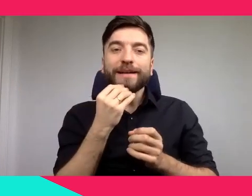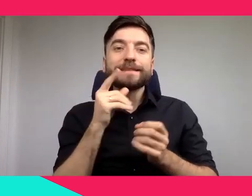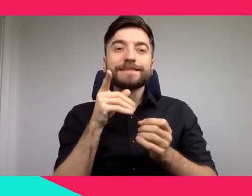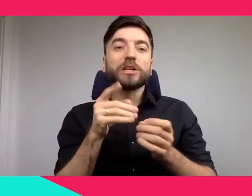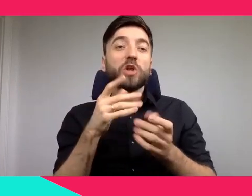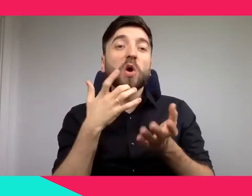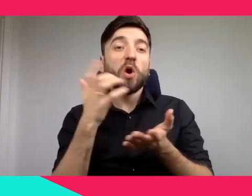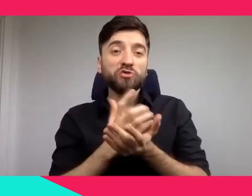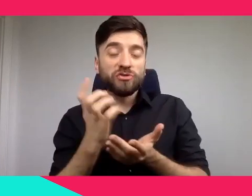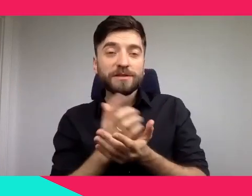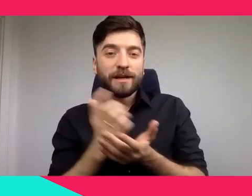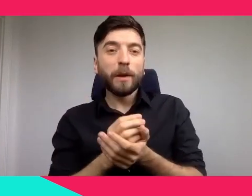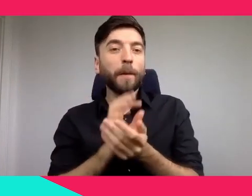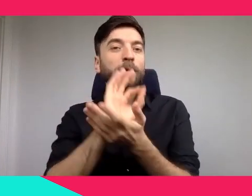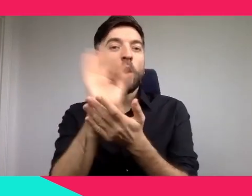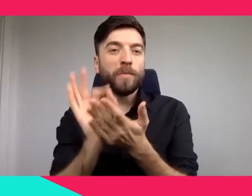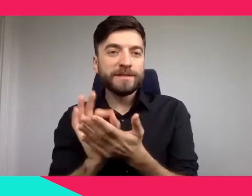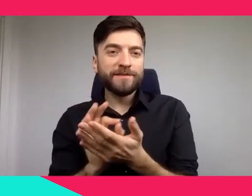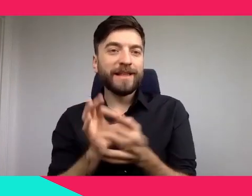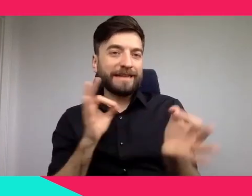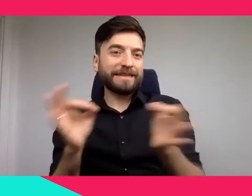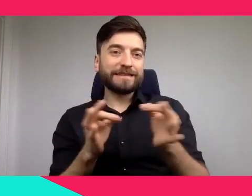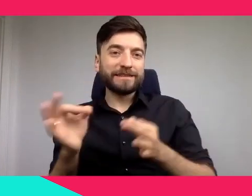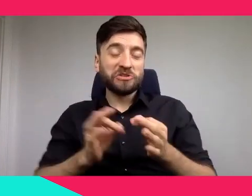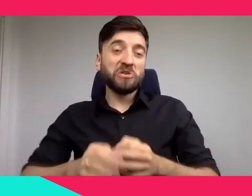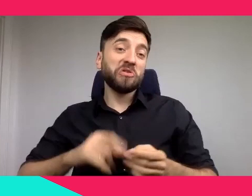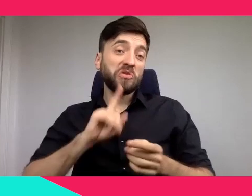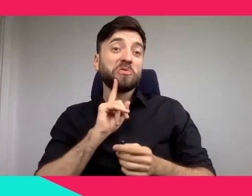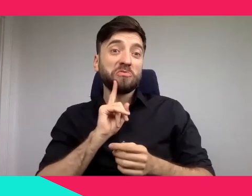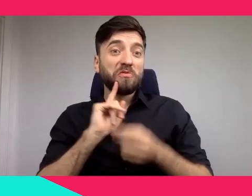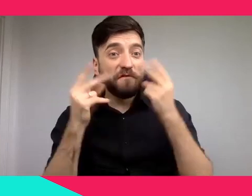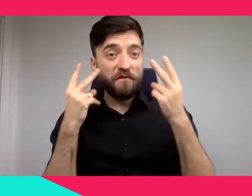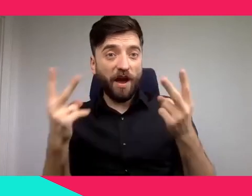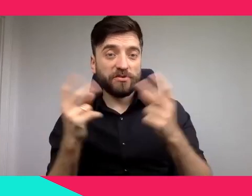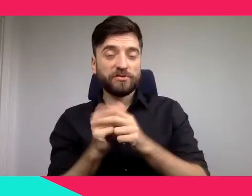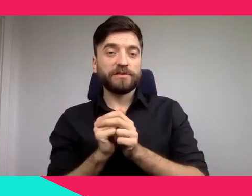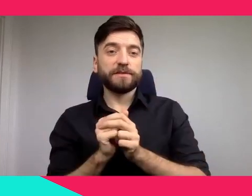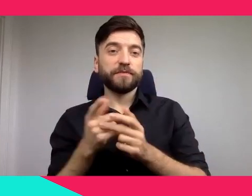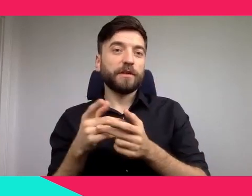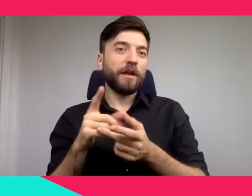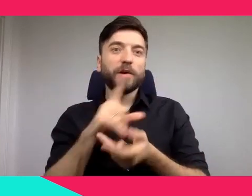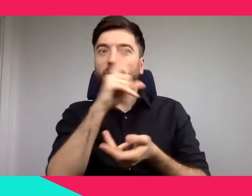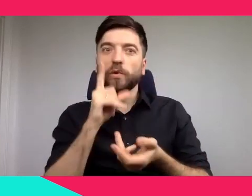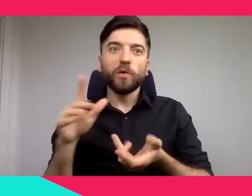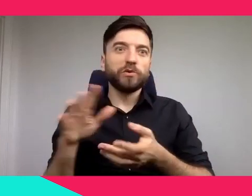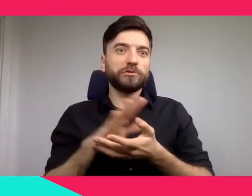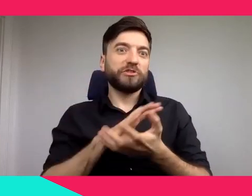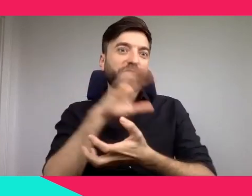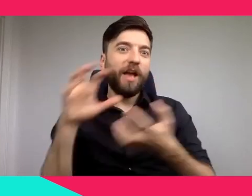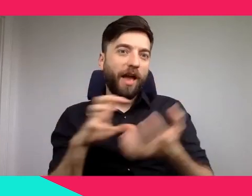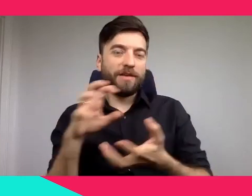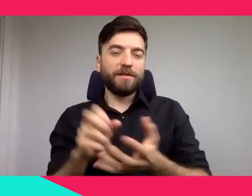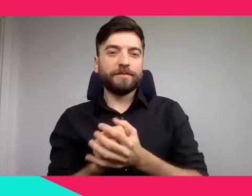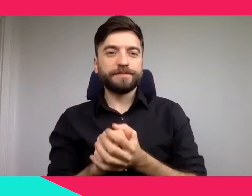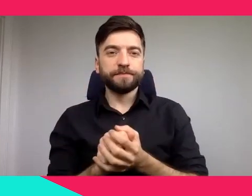describe stories that are important for sometimes even humanity, but also what happens